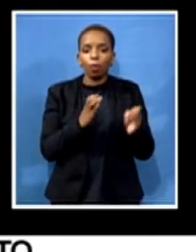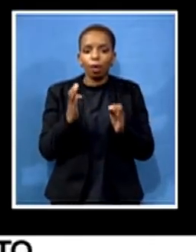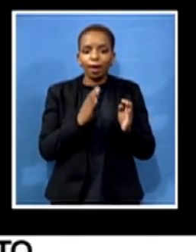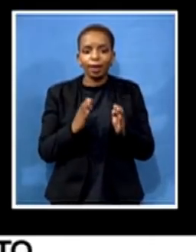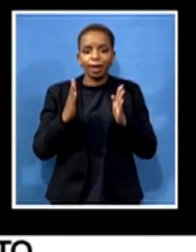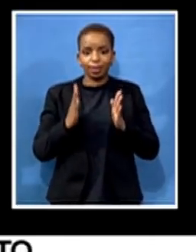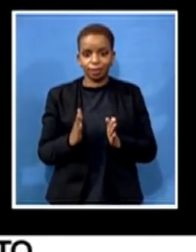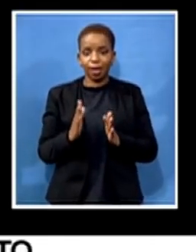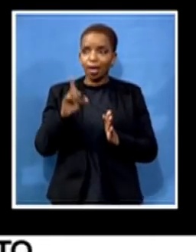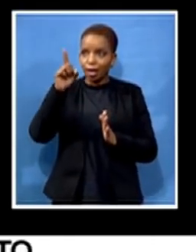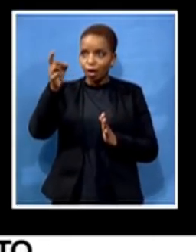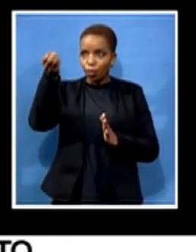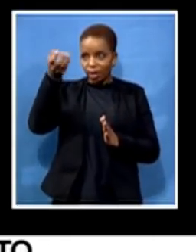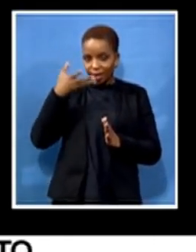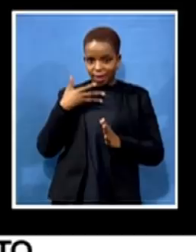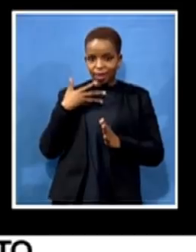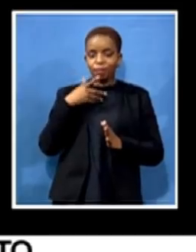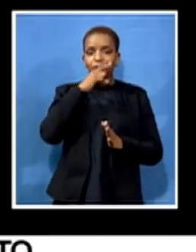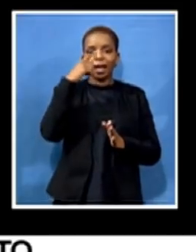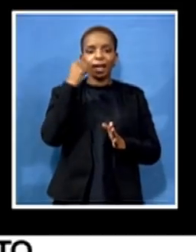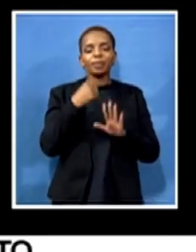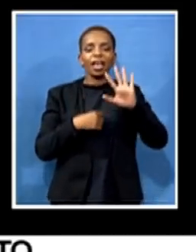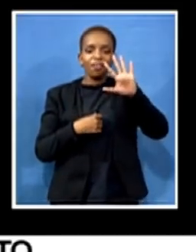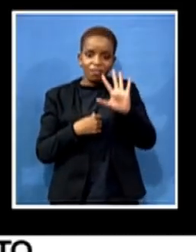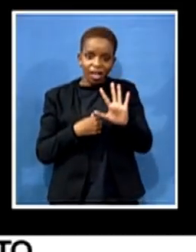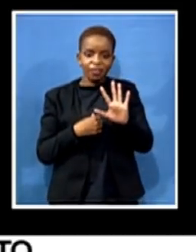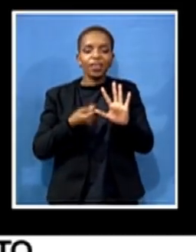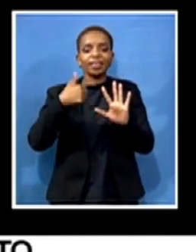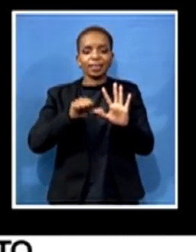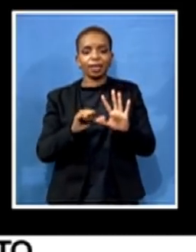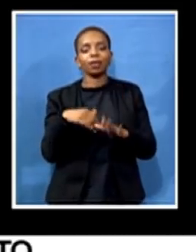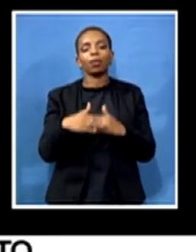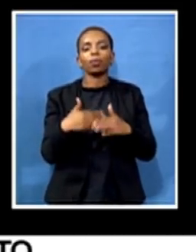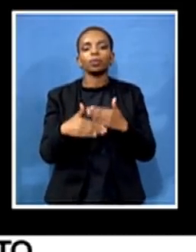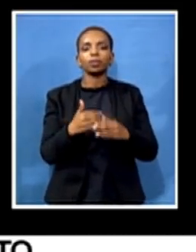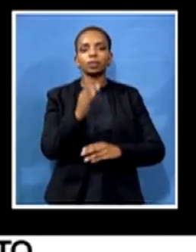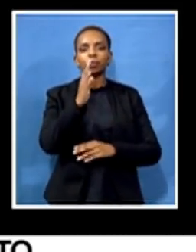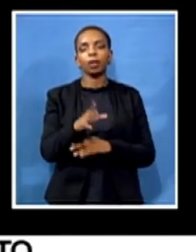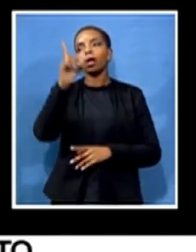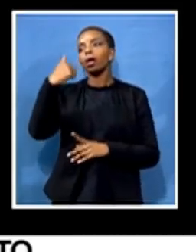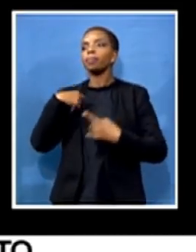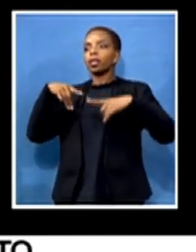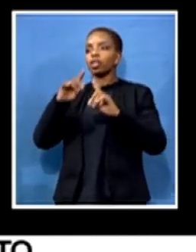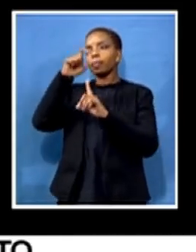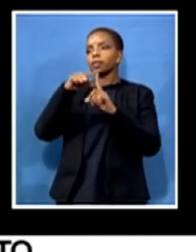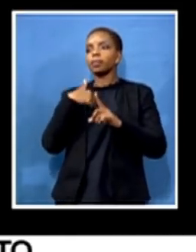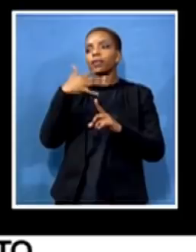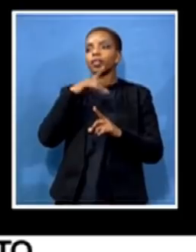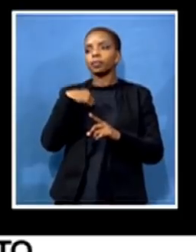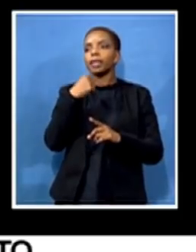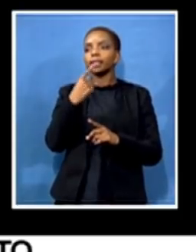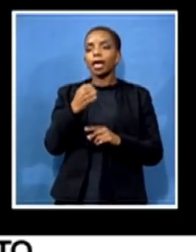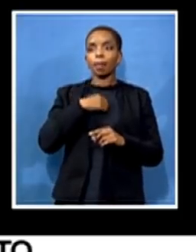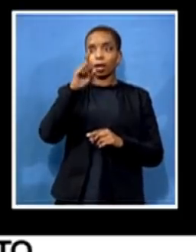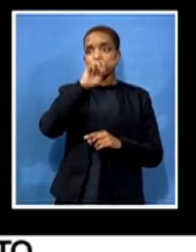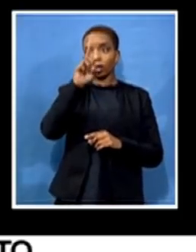will continue. Chairperson, my name is mentioned, but my question is to the Minister of Health, so you can disregard my name